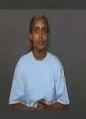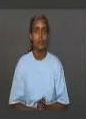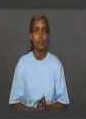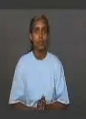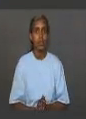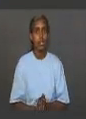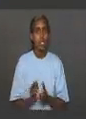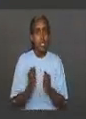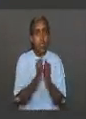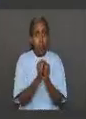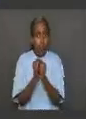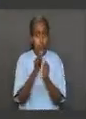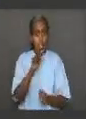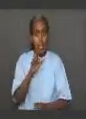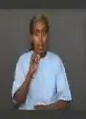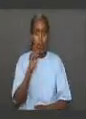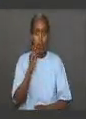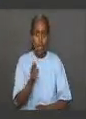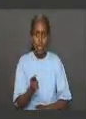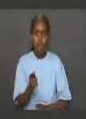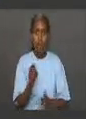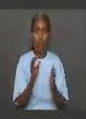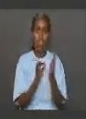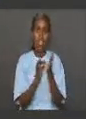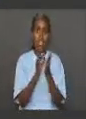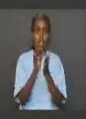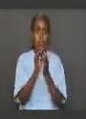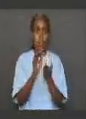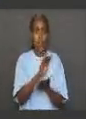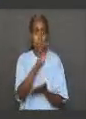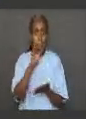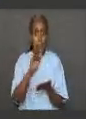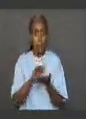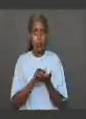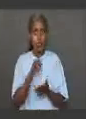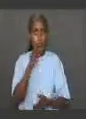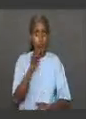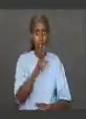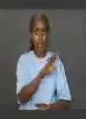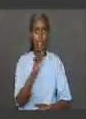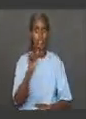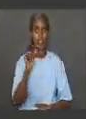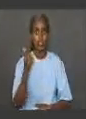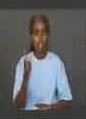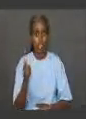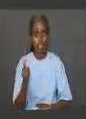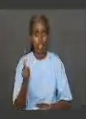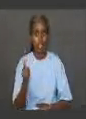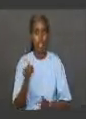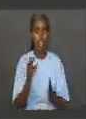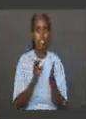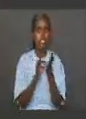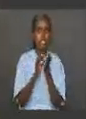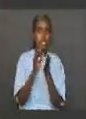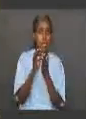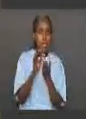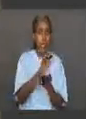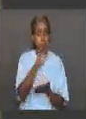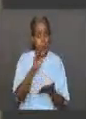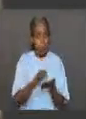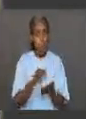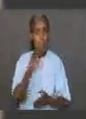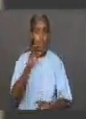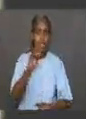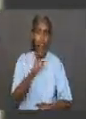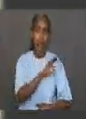The common logarithm of a number between 1 and 10 is a number between